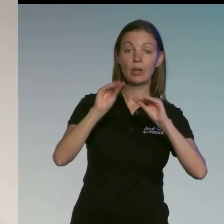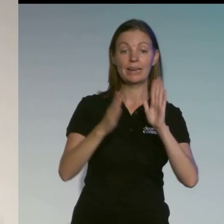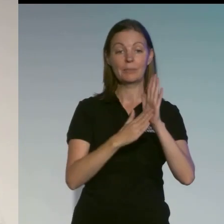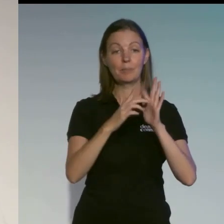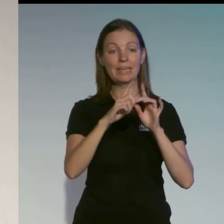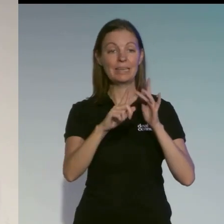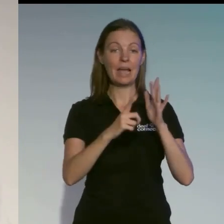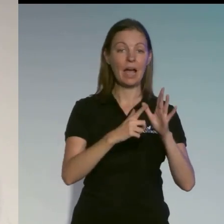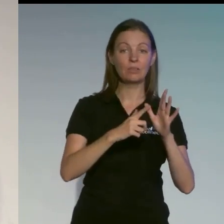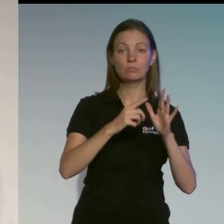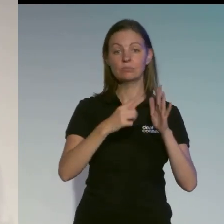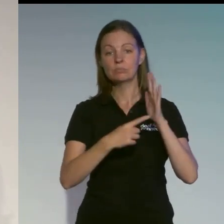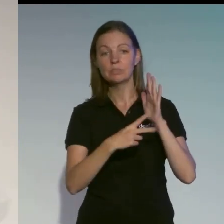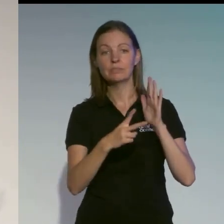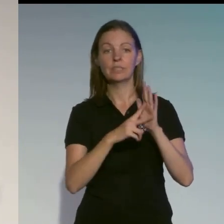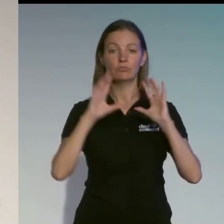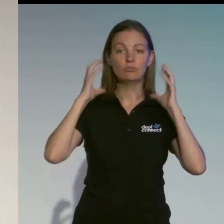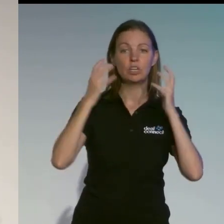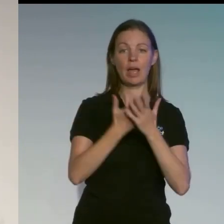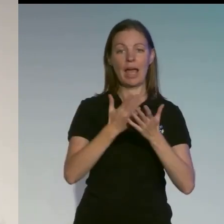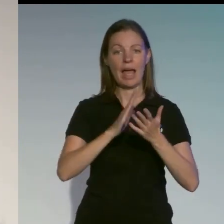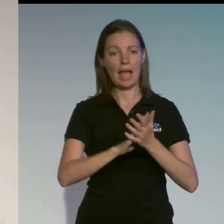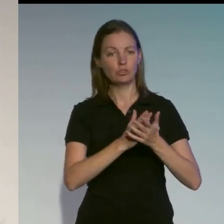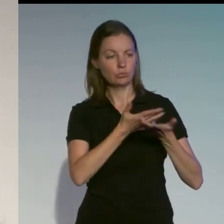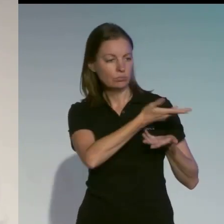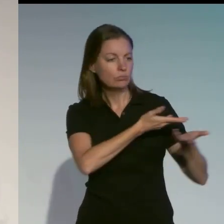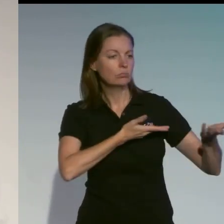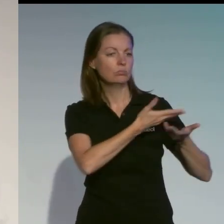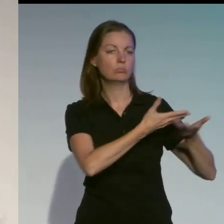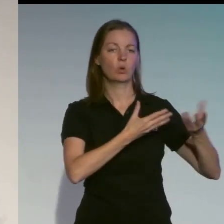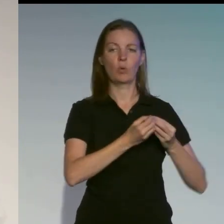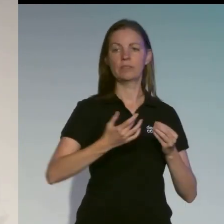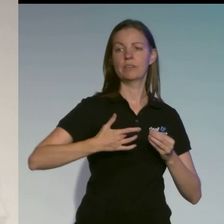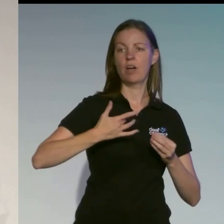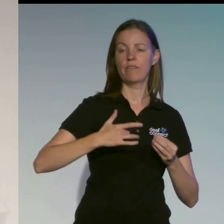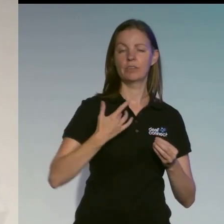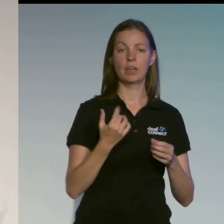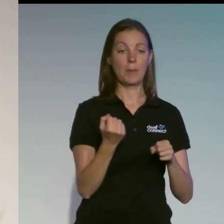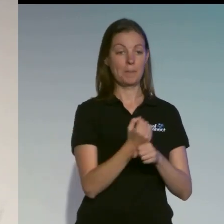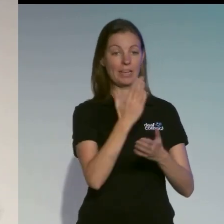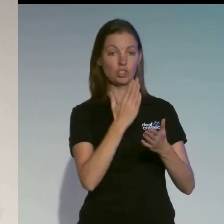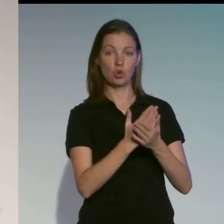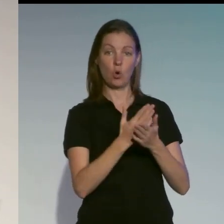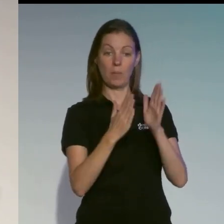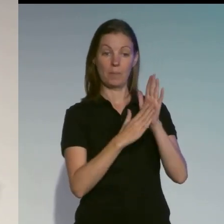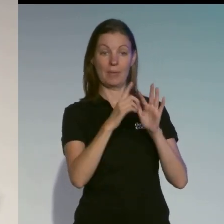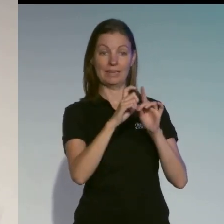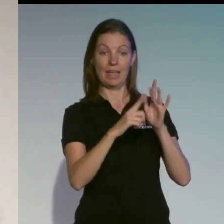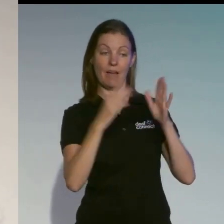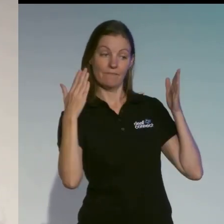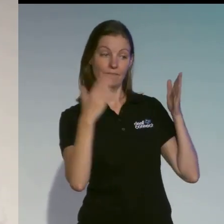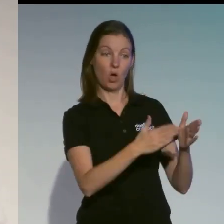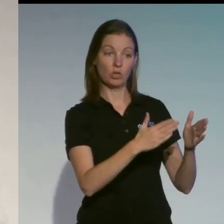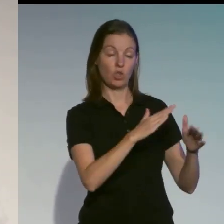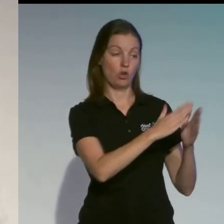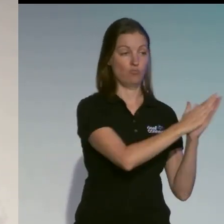way with survivors. How to articulate a definition of conversion practices that made sure that the focus in media and government was on a broad range